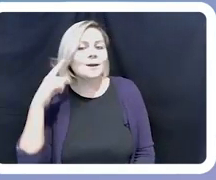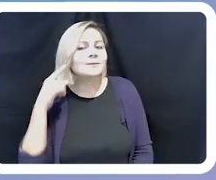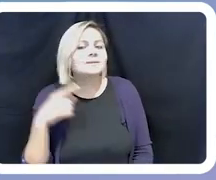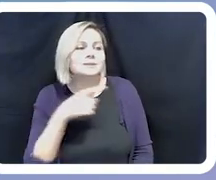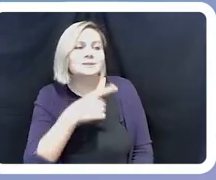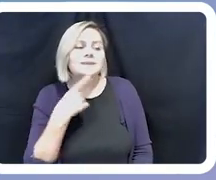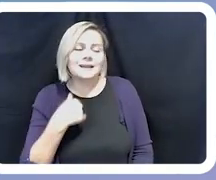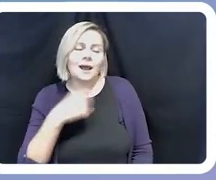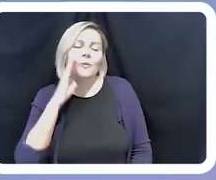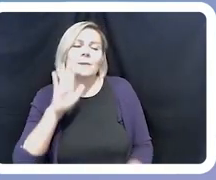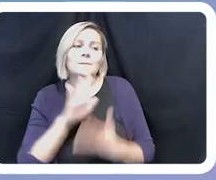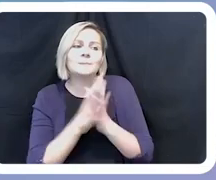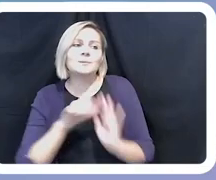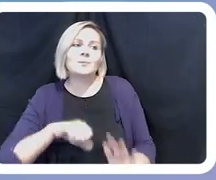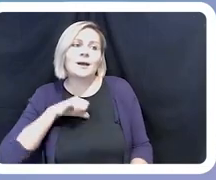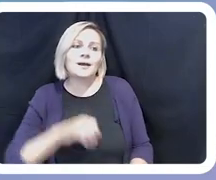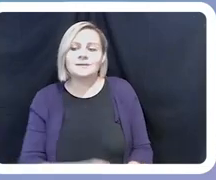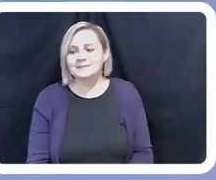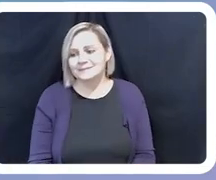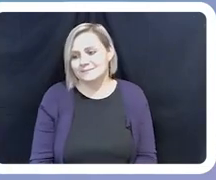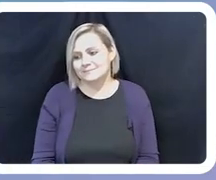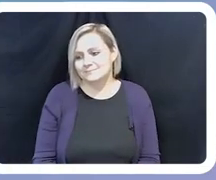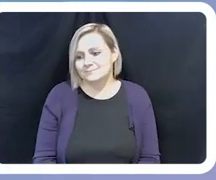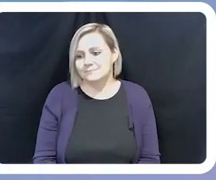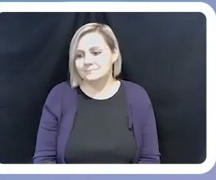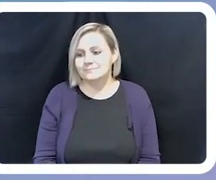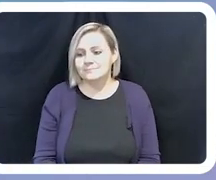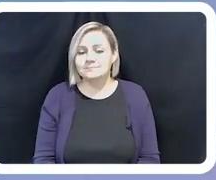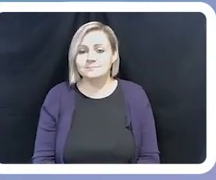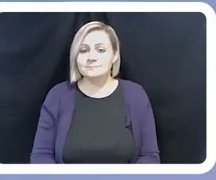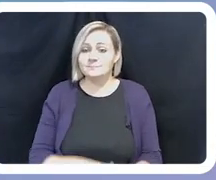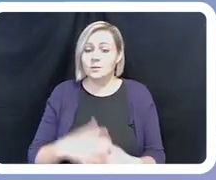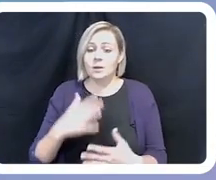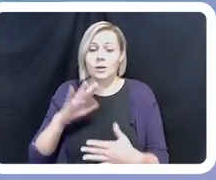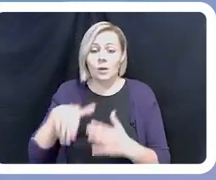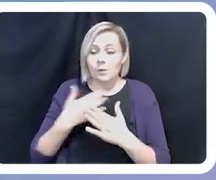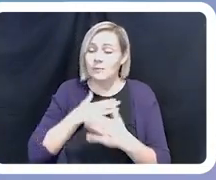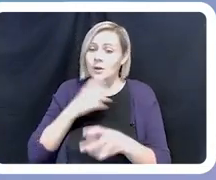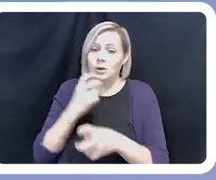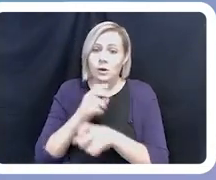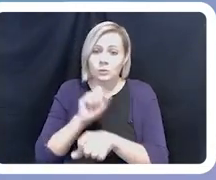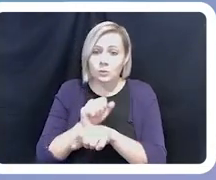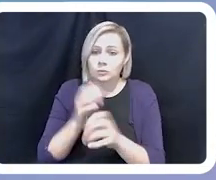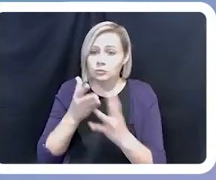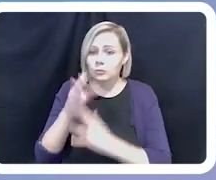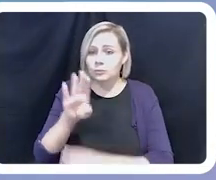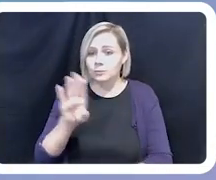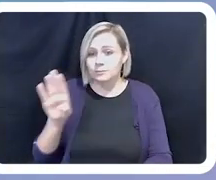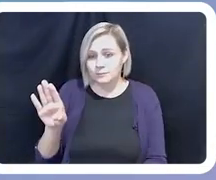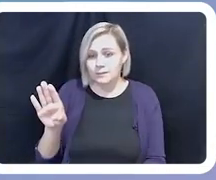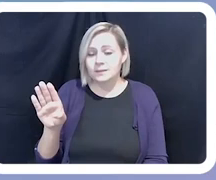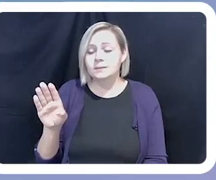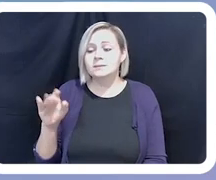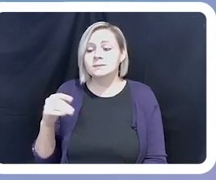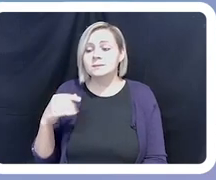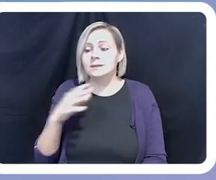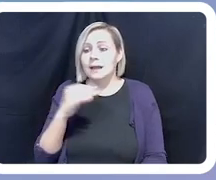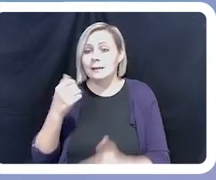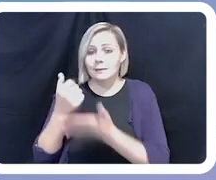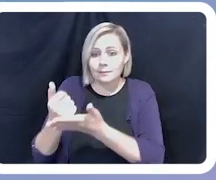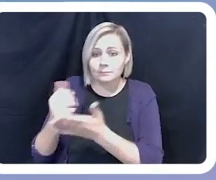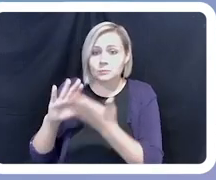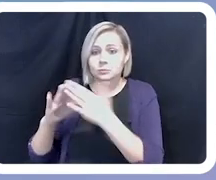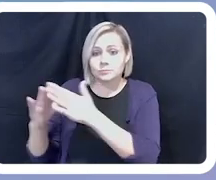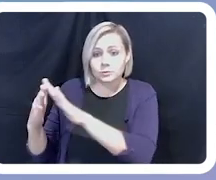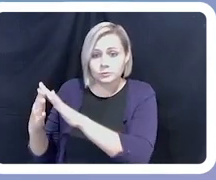that. I heard her. I'm like, she said I'm going to be proud. I'm going to be proud. And my hard work through Best Buddies as